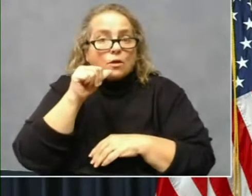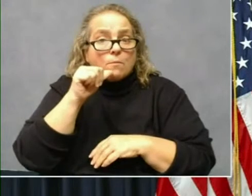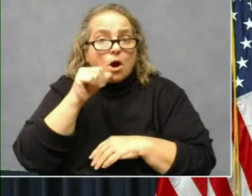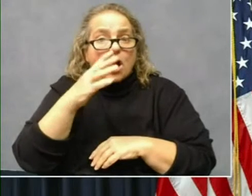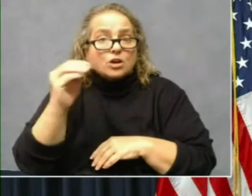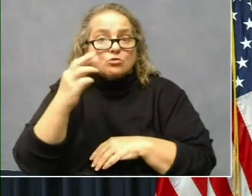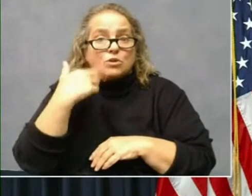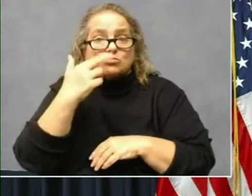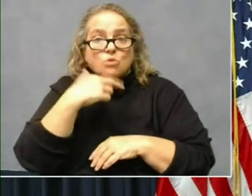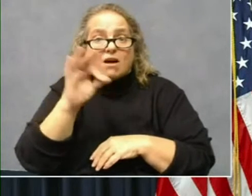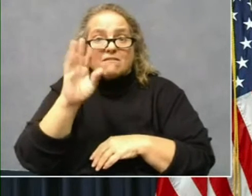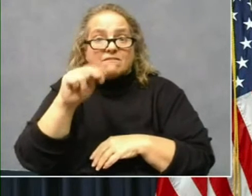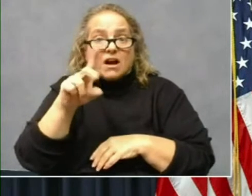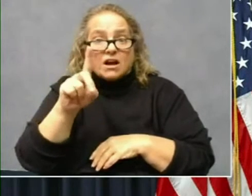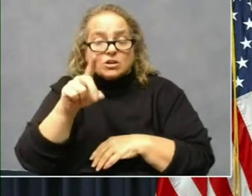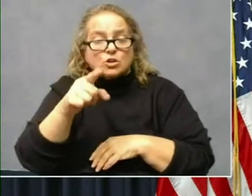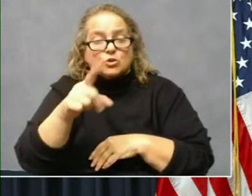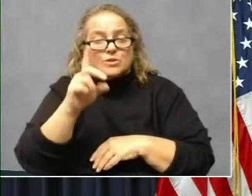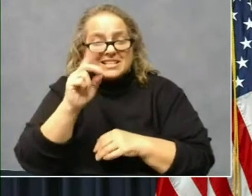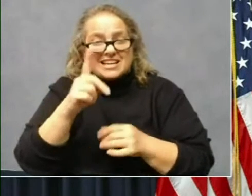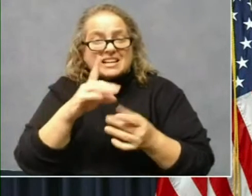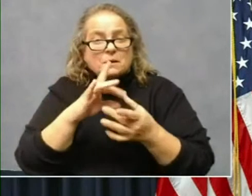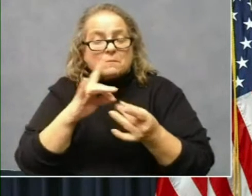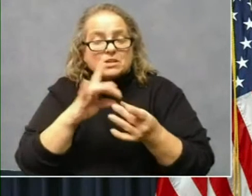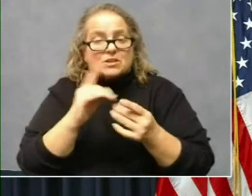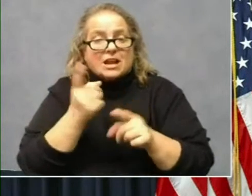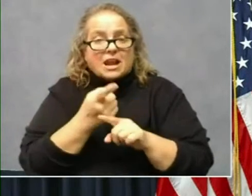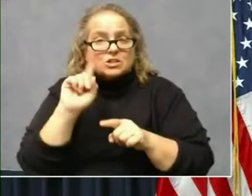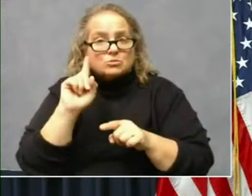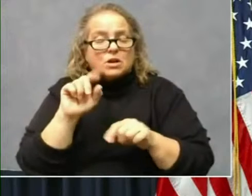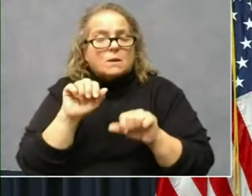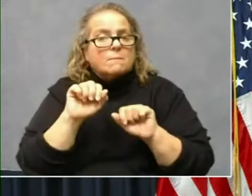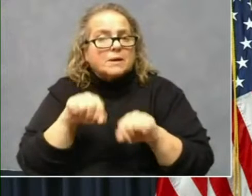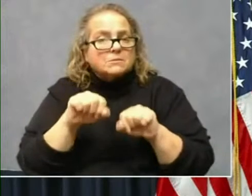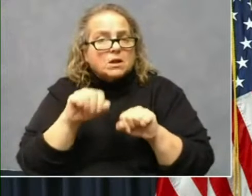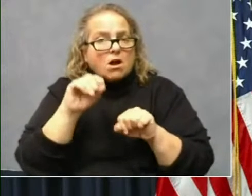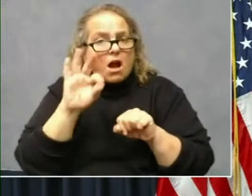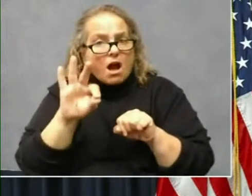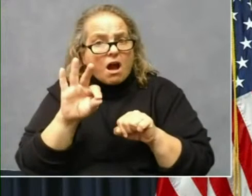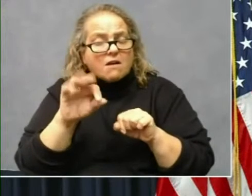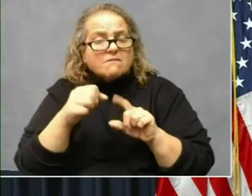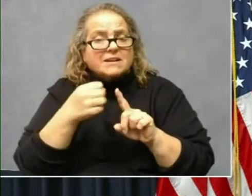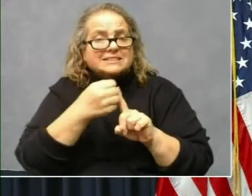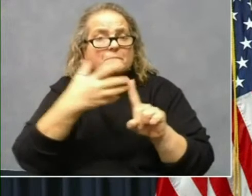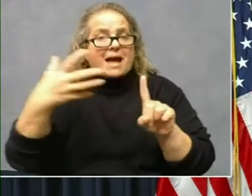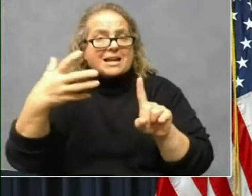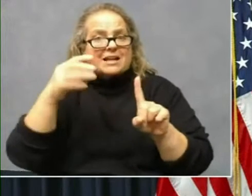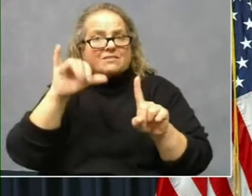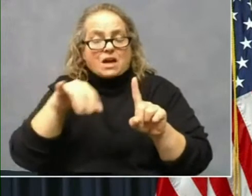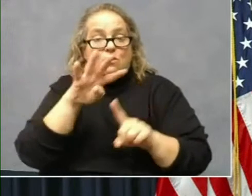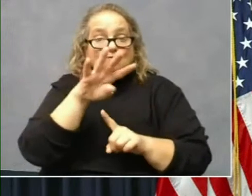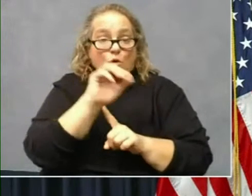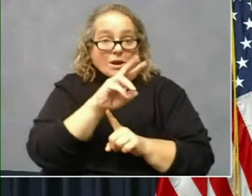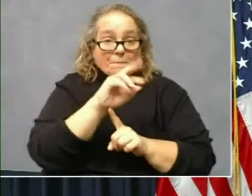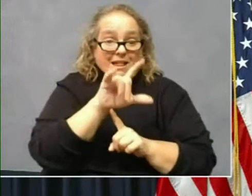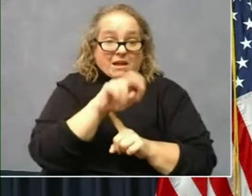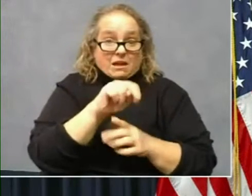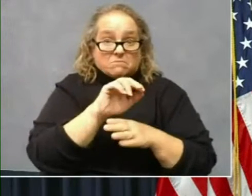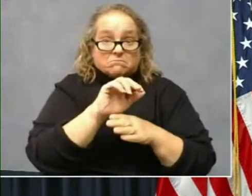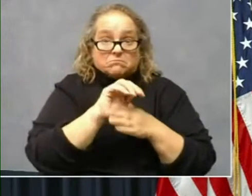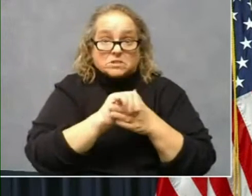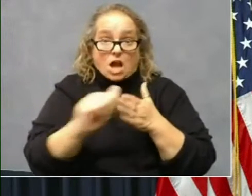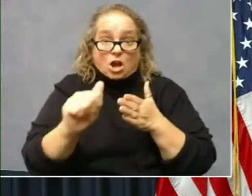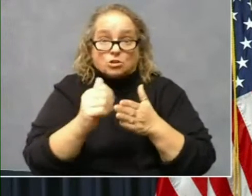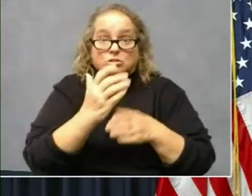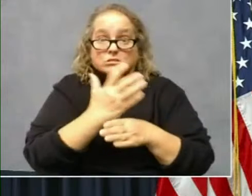mentioned last week, I believe, possibility of expanding that beyond $40 million if there are enough applications. It sounds